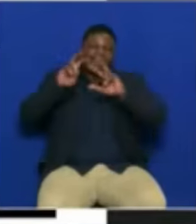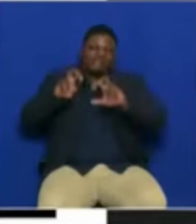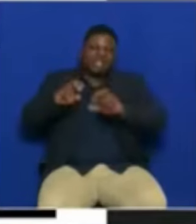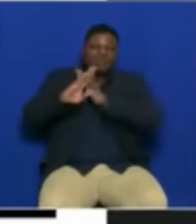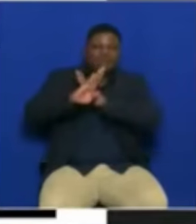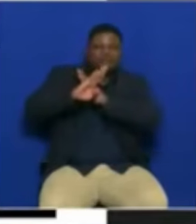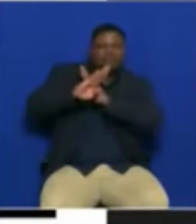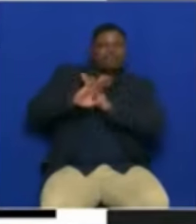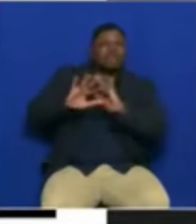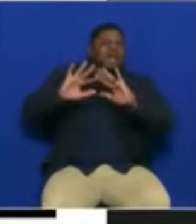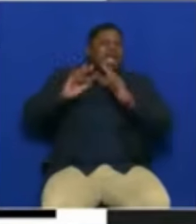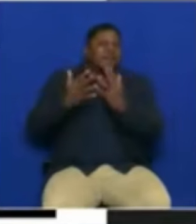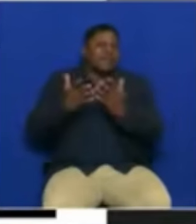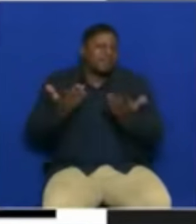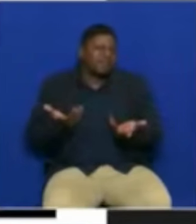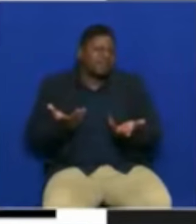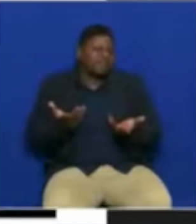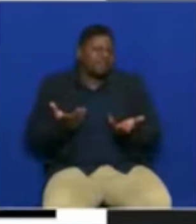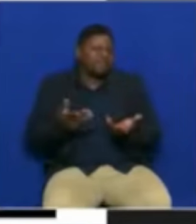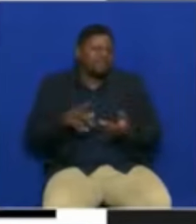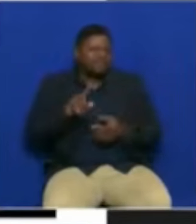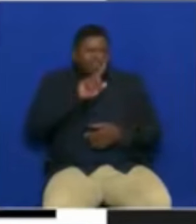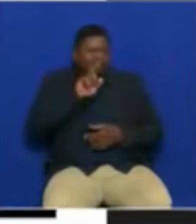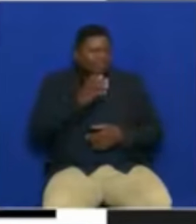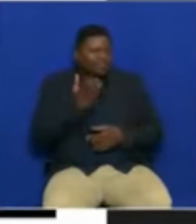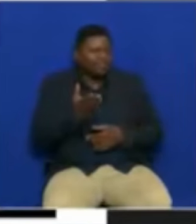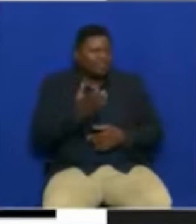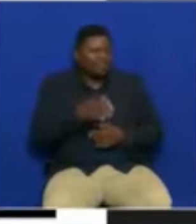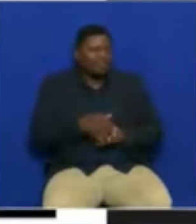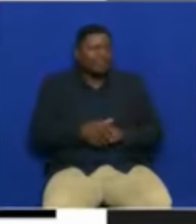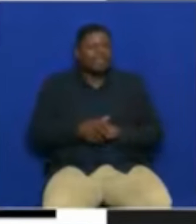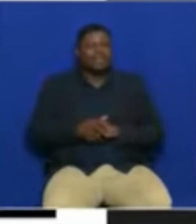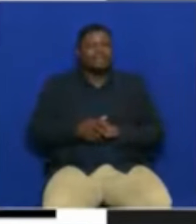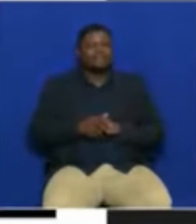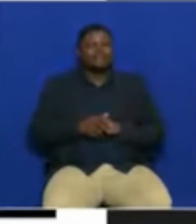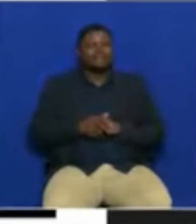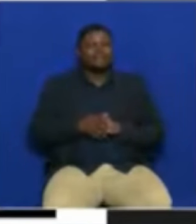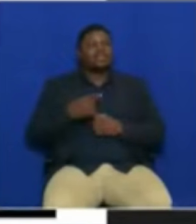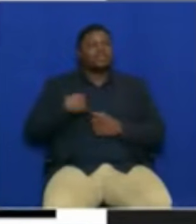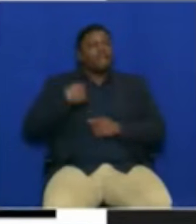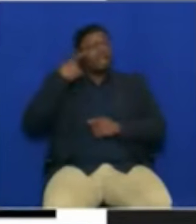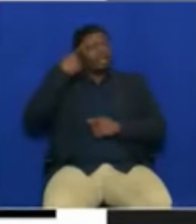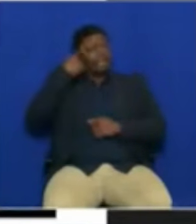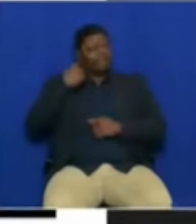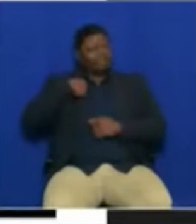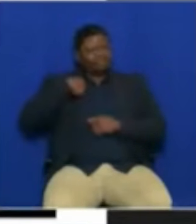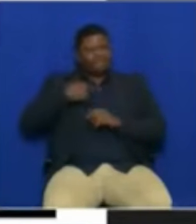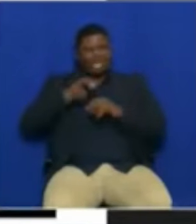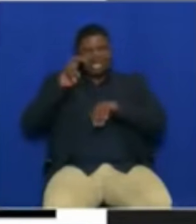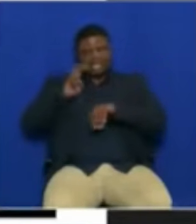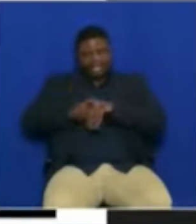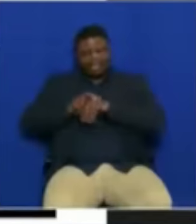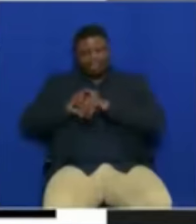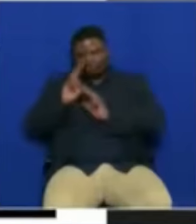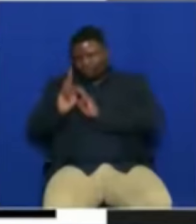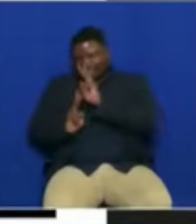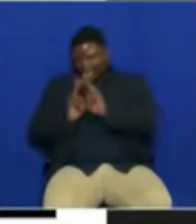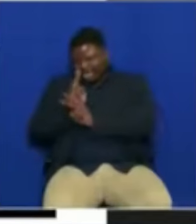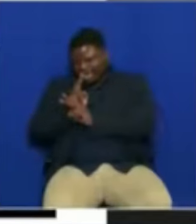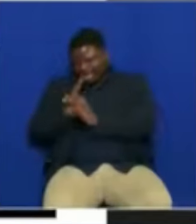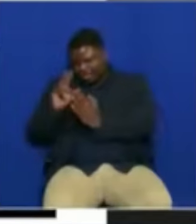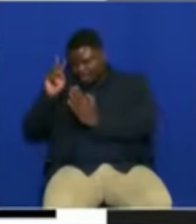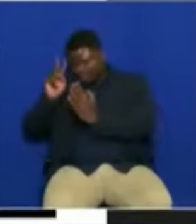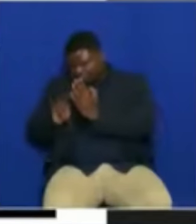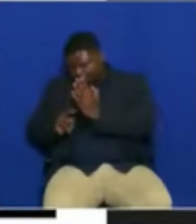I'll have to look at this again and go through my stuff, Commissioner, to respond on that in terms